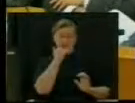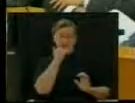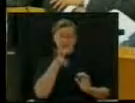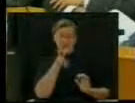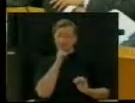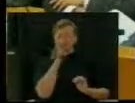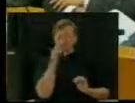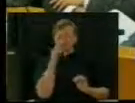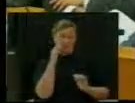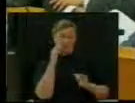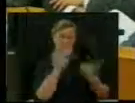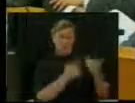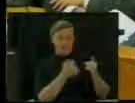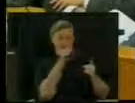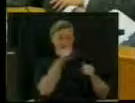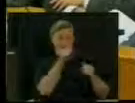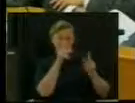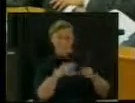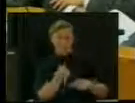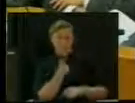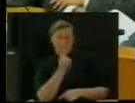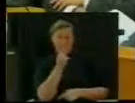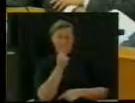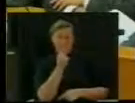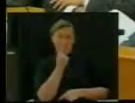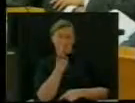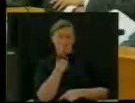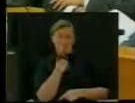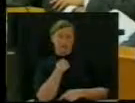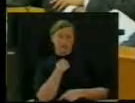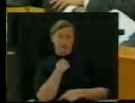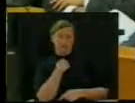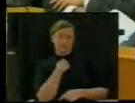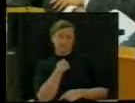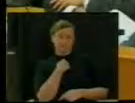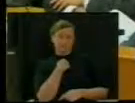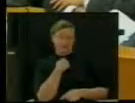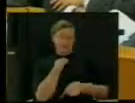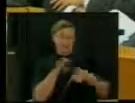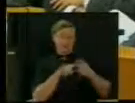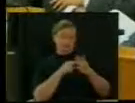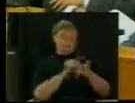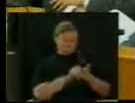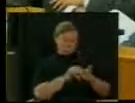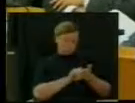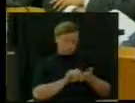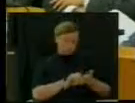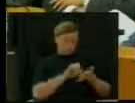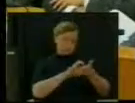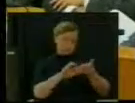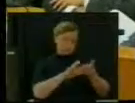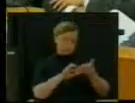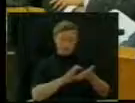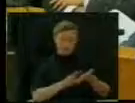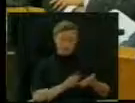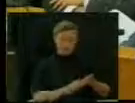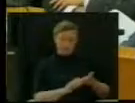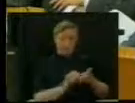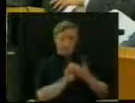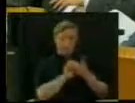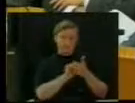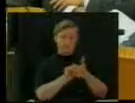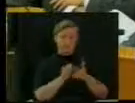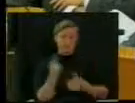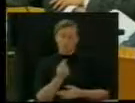fact. How did they know? If I made a mistake, I don't wait until somebody draws my attention to it. But they automatically